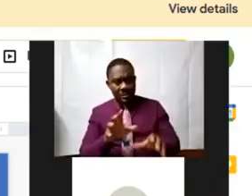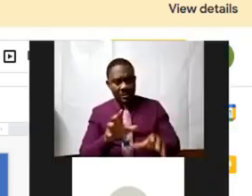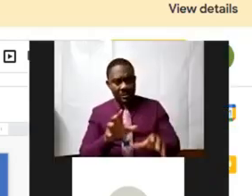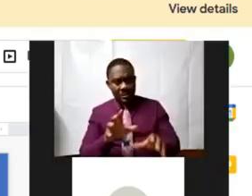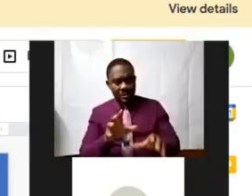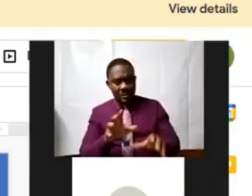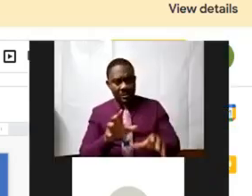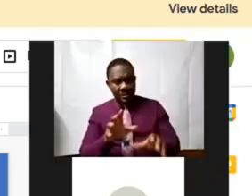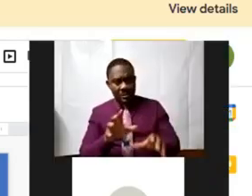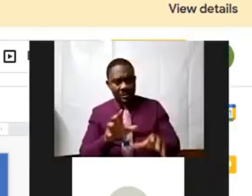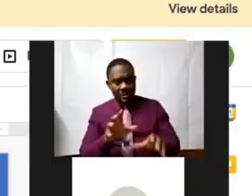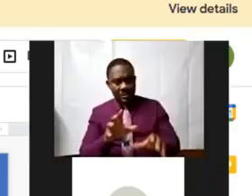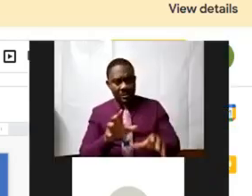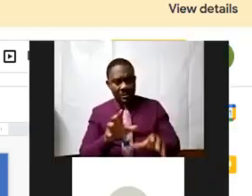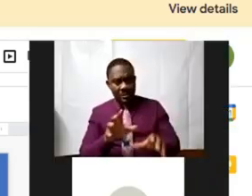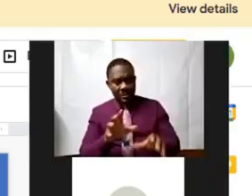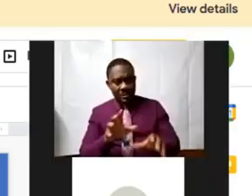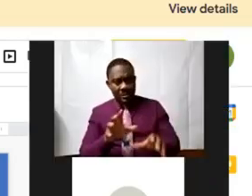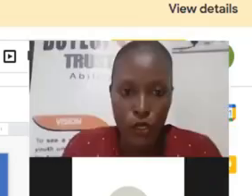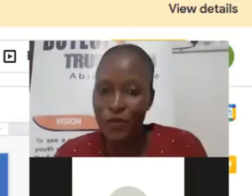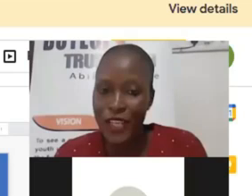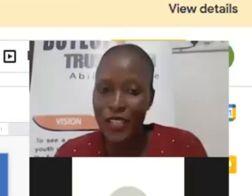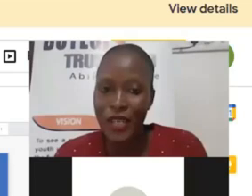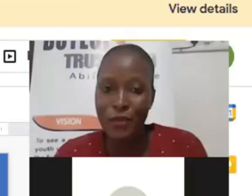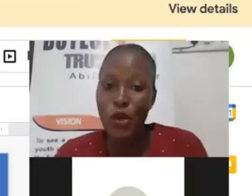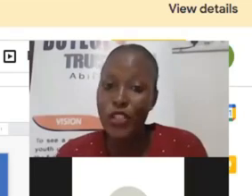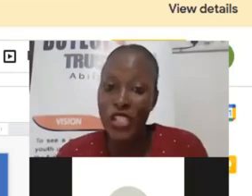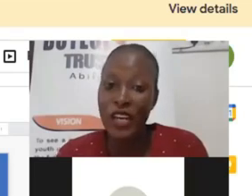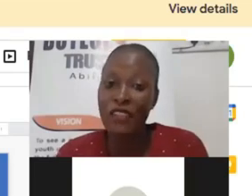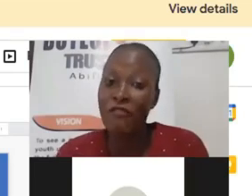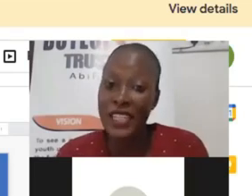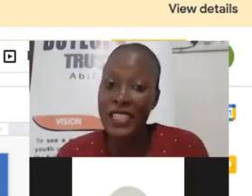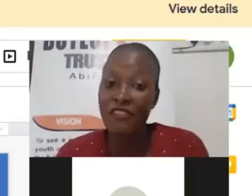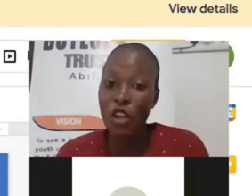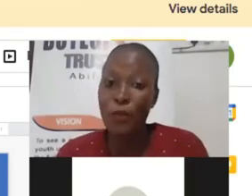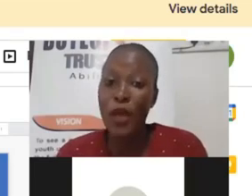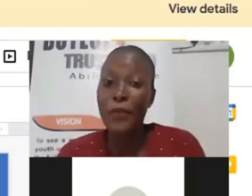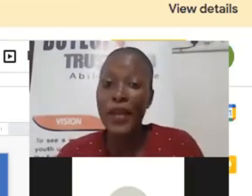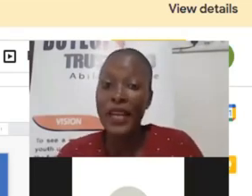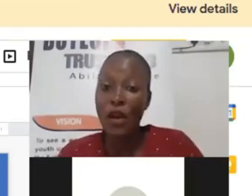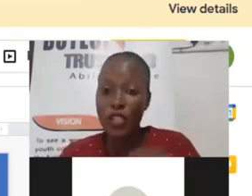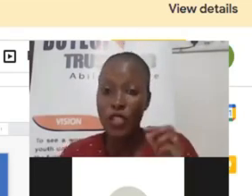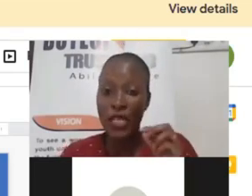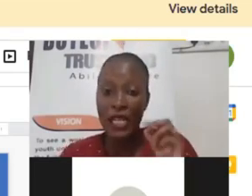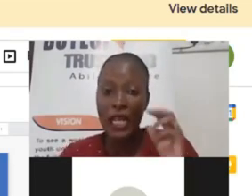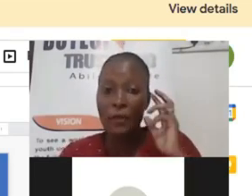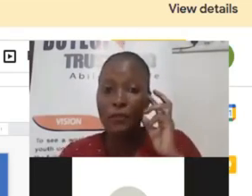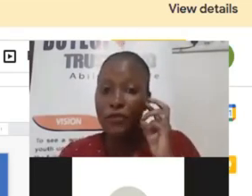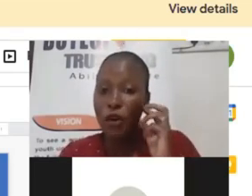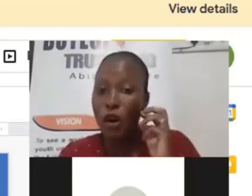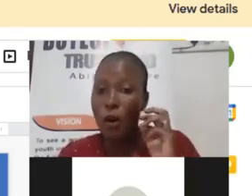improving verbal communication is a realistic goal of treatment, because children first develop pre-language